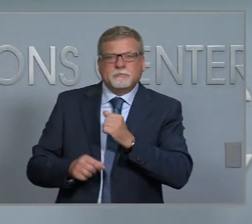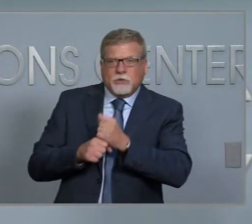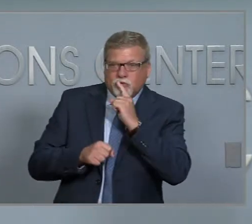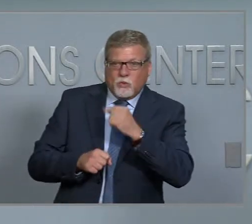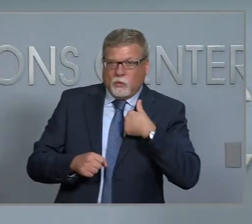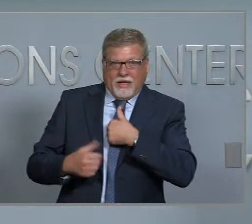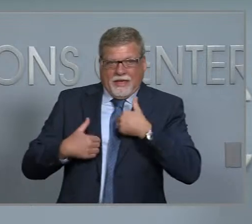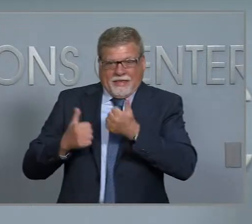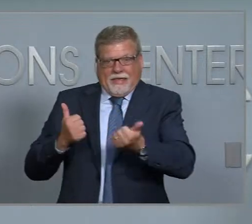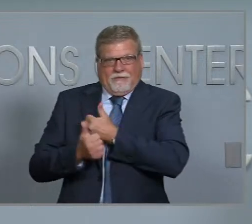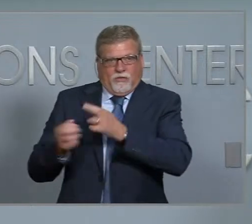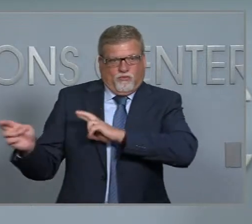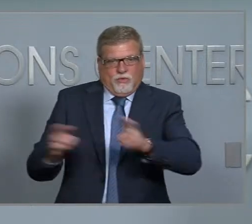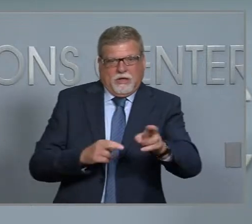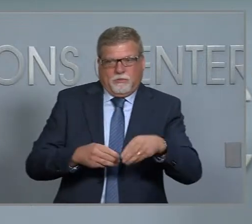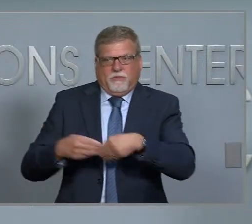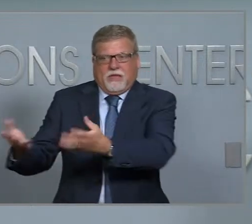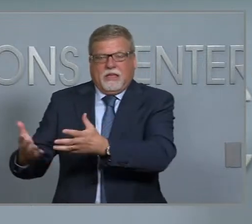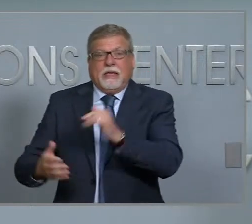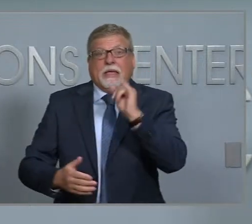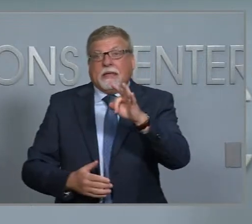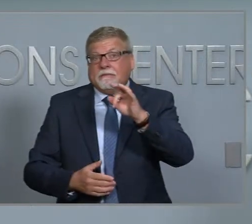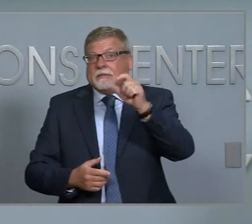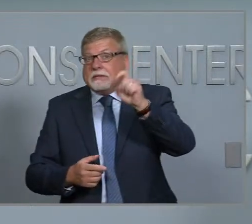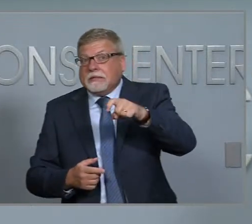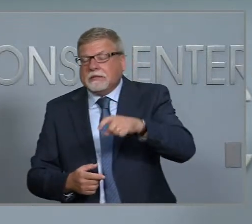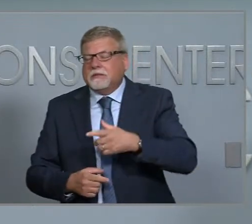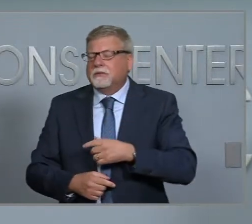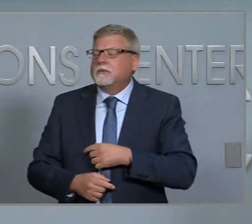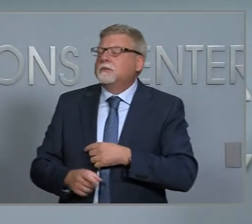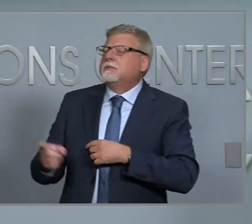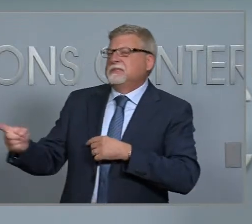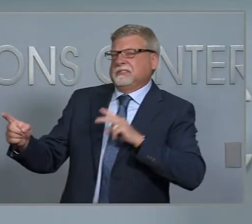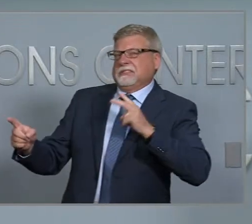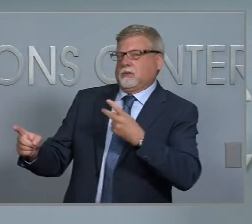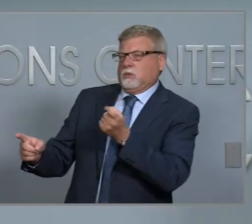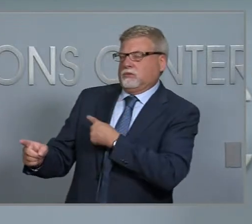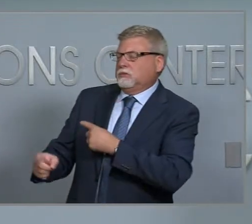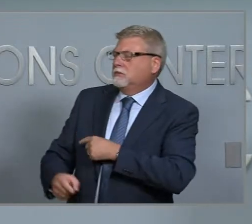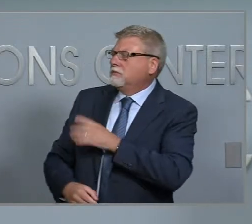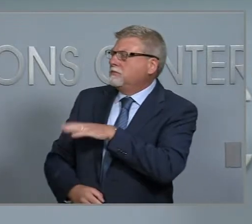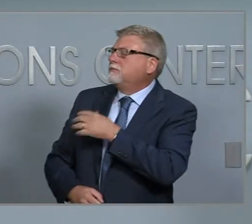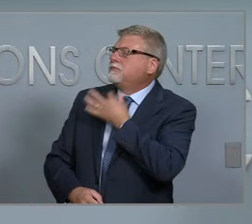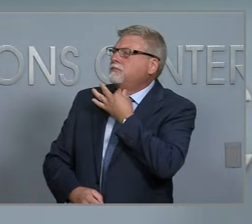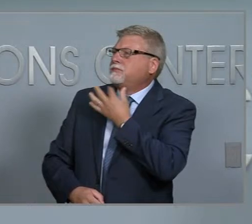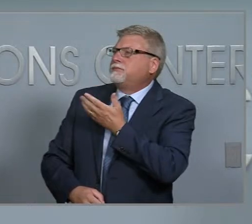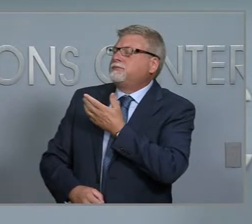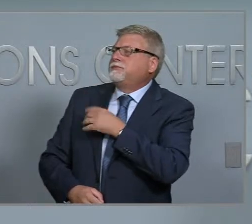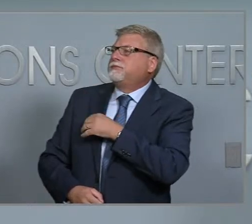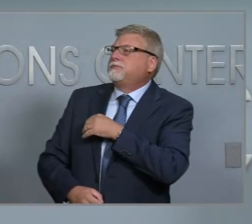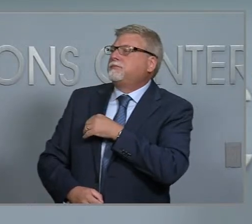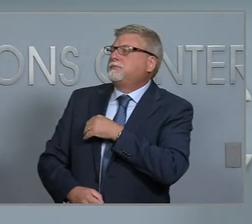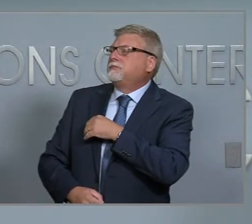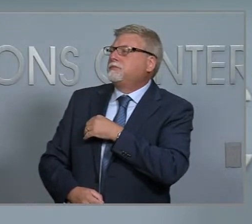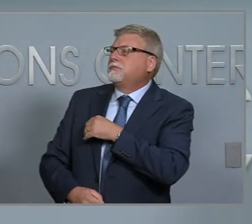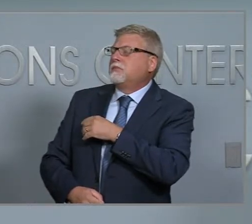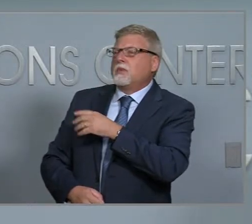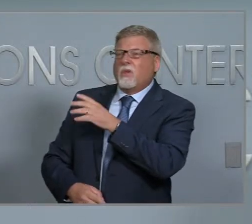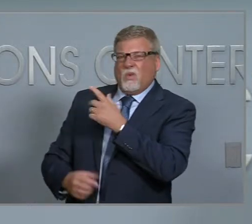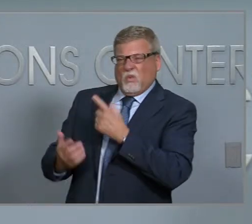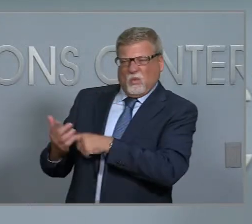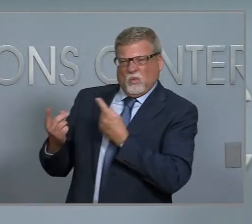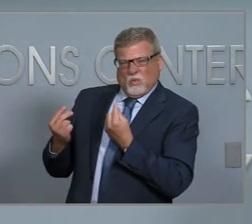resources if they need them. And what efforts are happening right now to